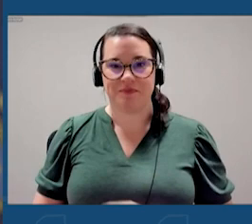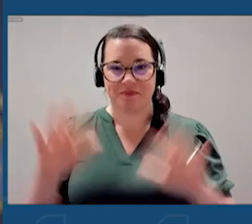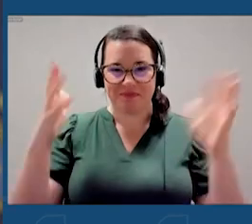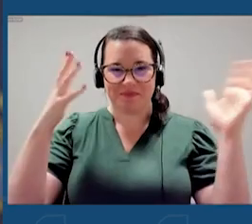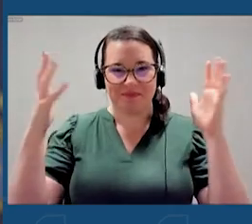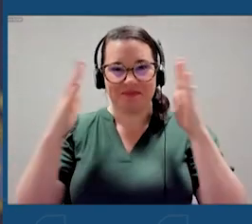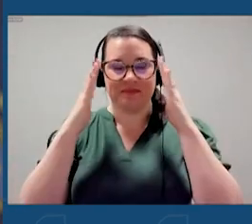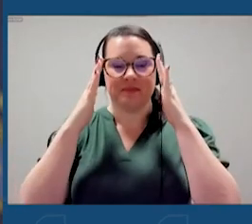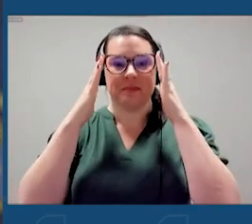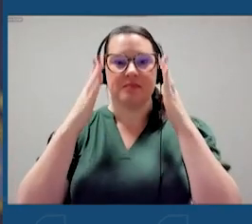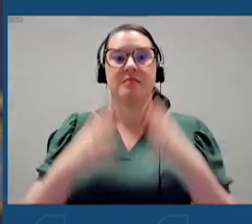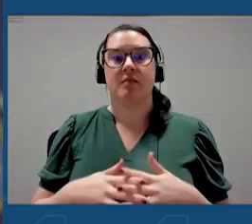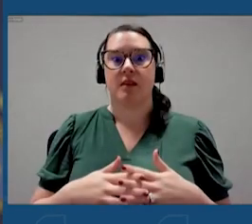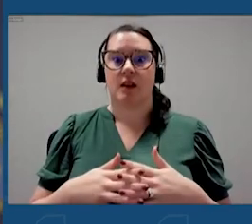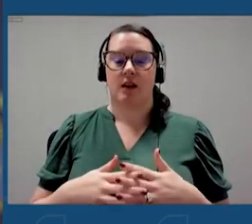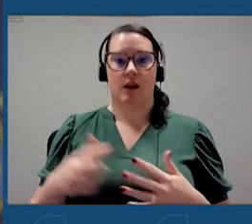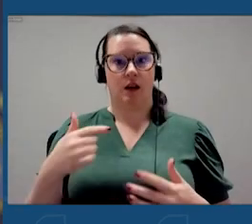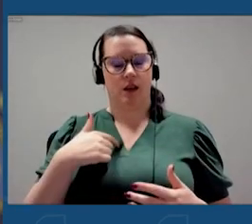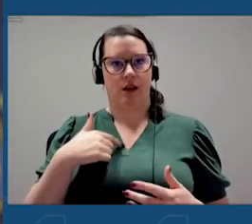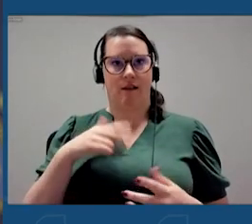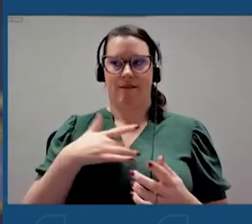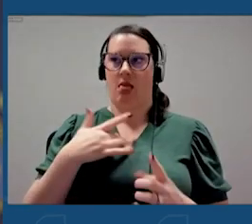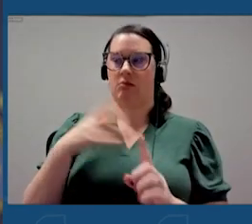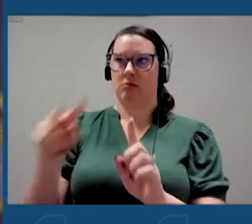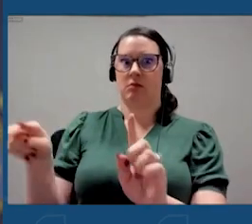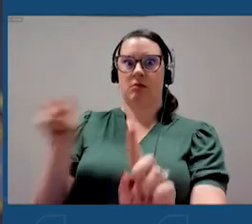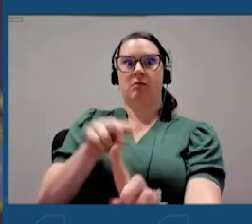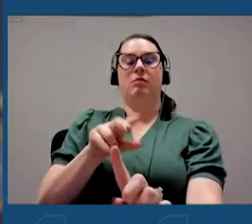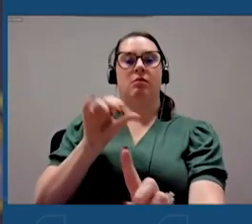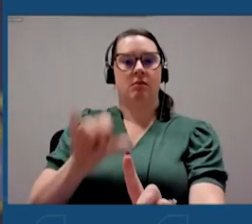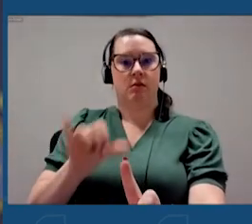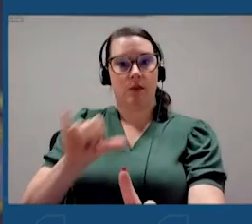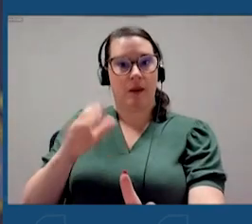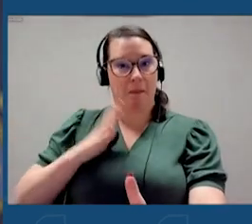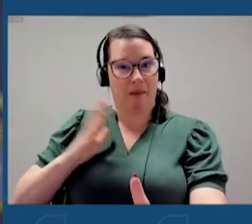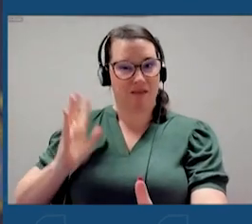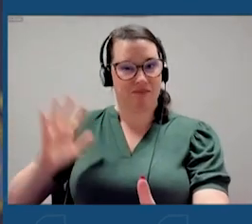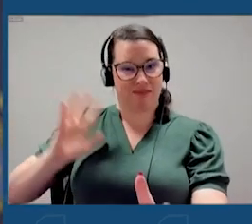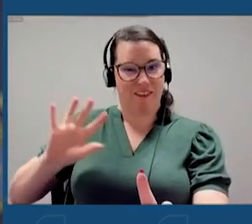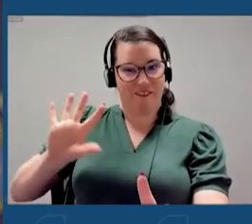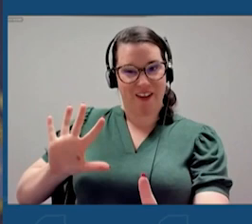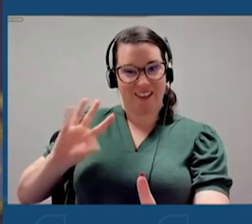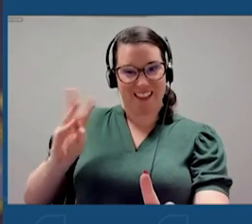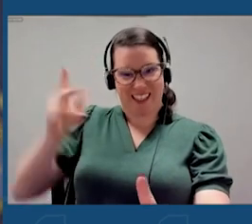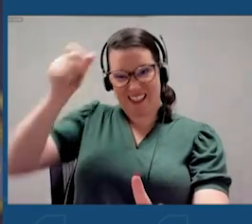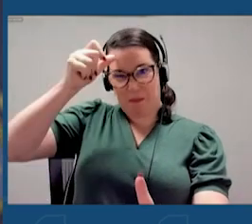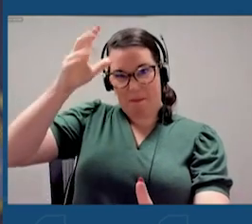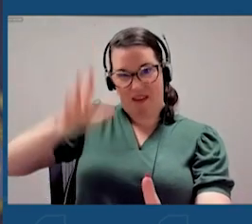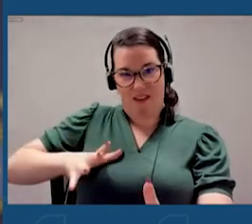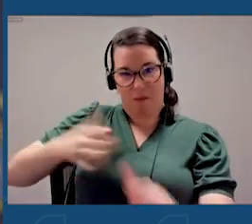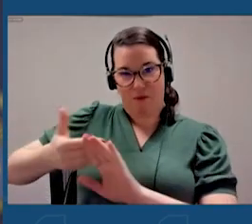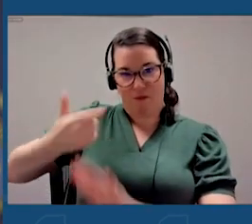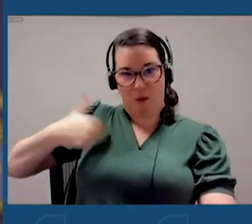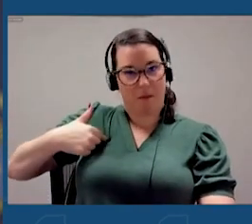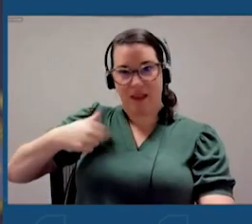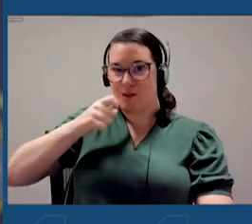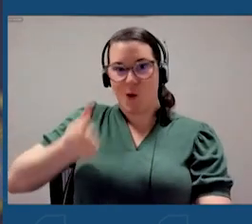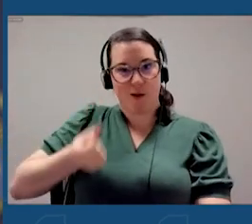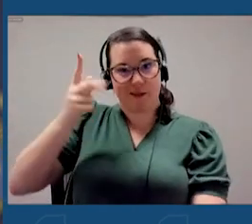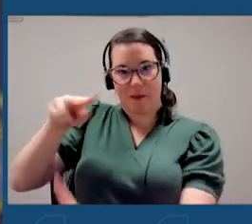And it gives you that perspective that I don't think my 56 predecessors would have had as directly as I do. I mean, it's